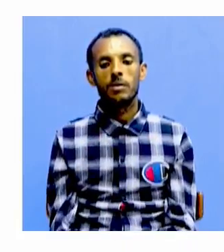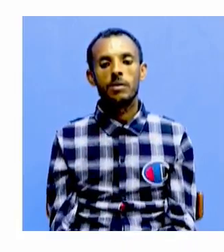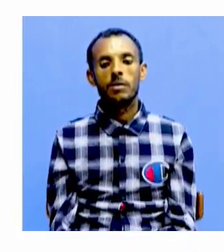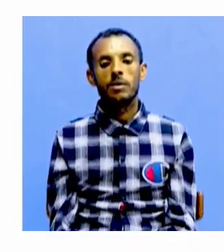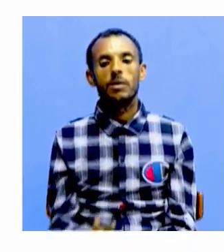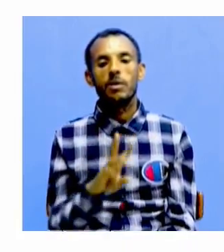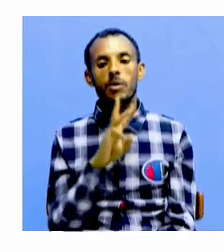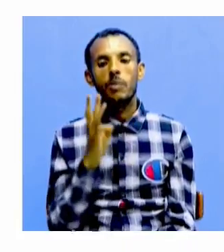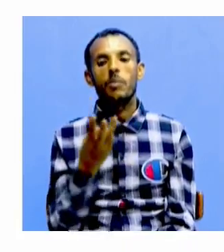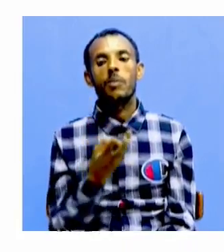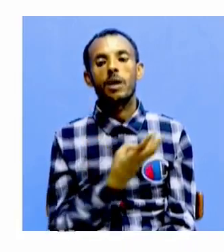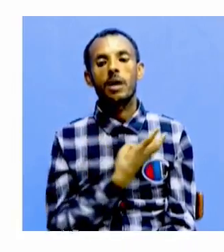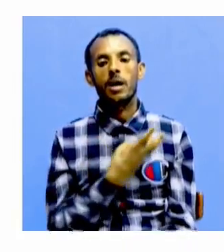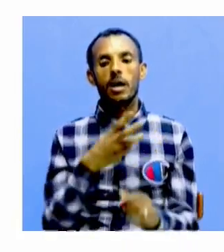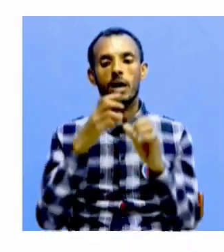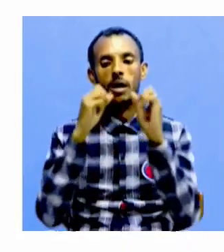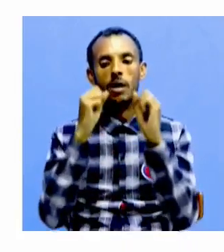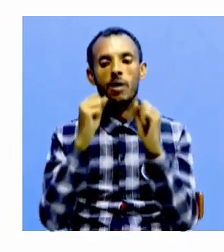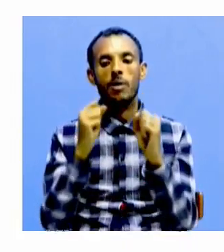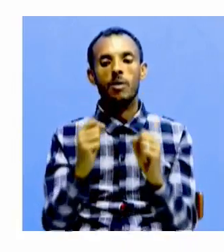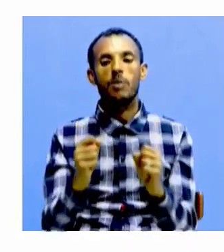We could